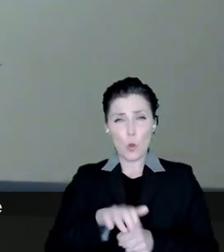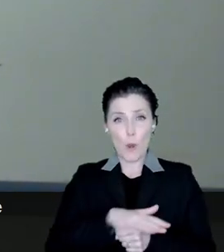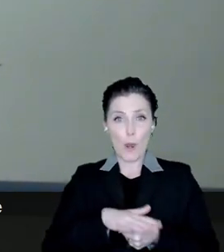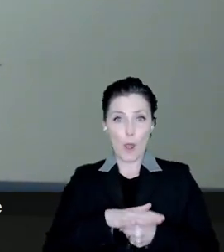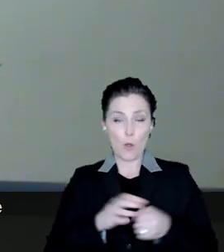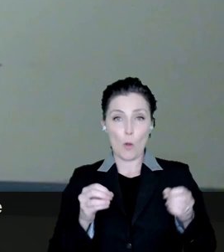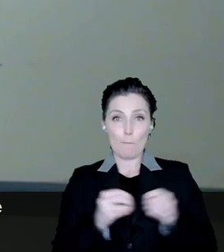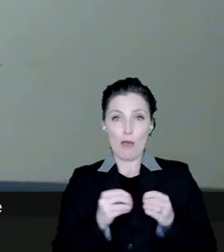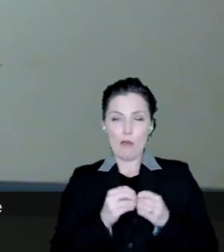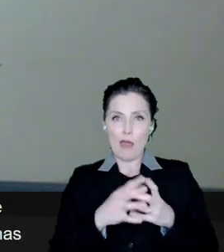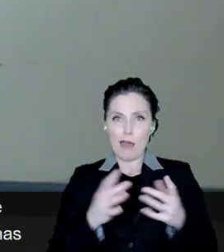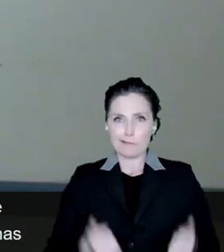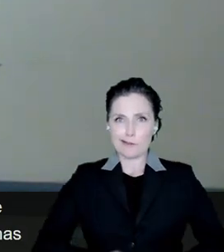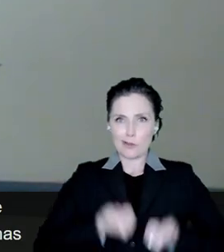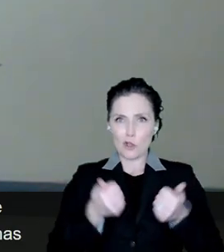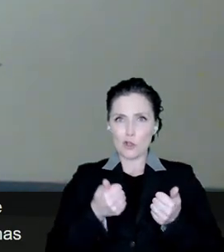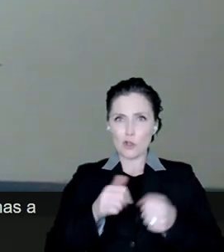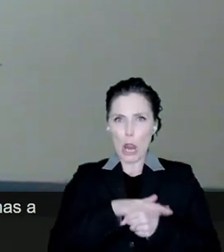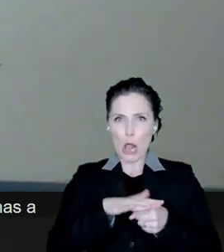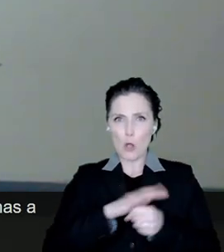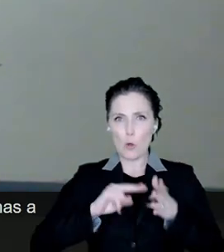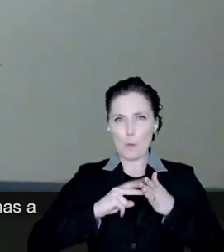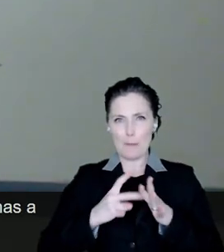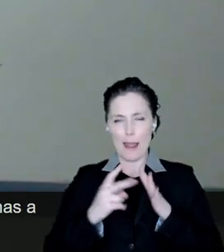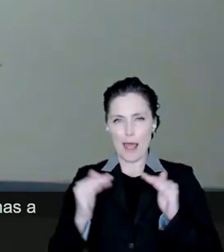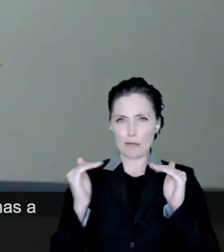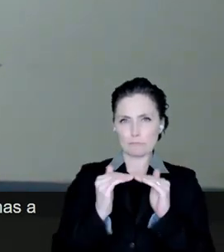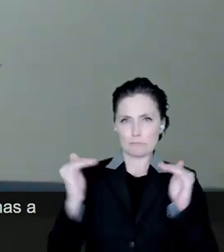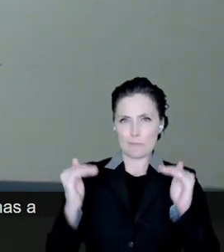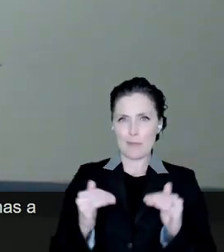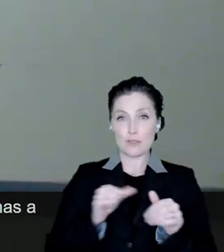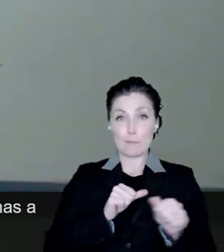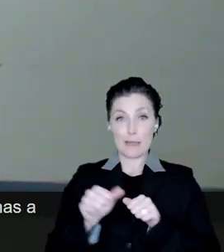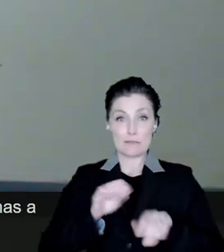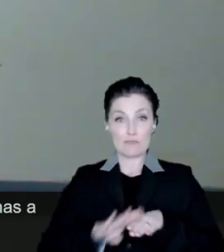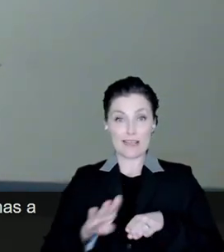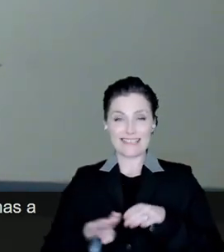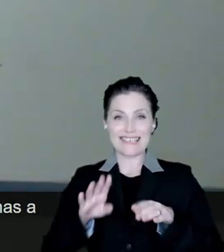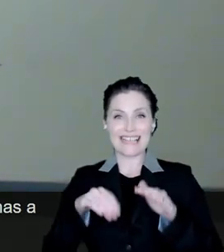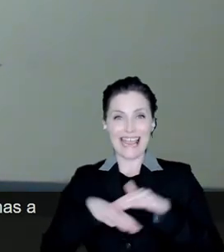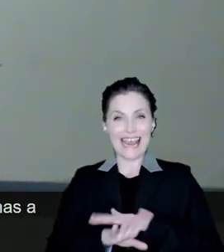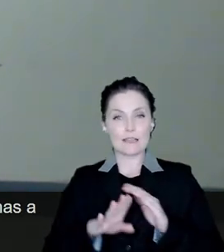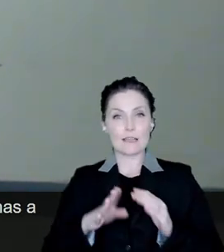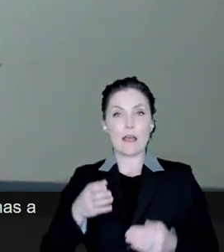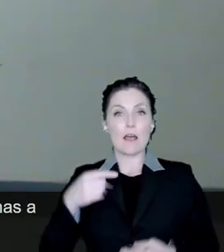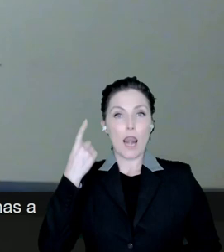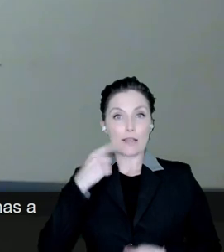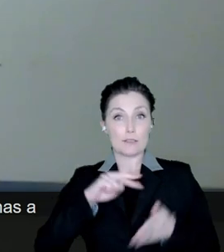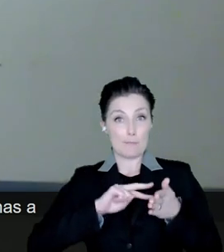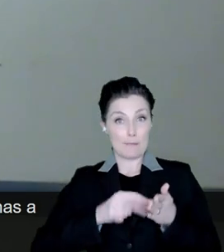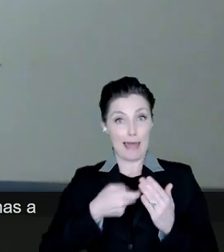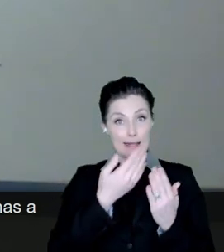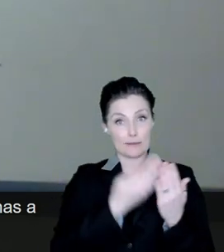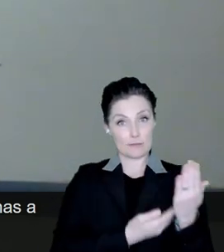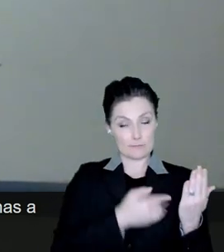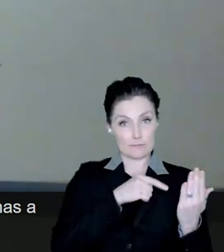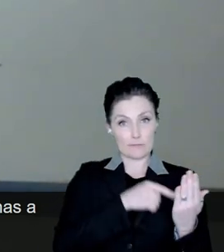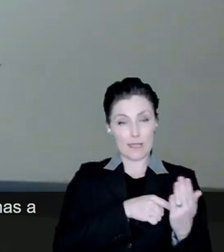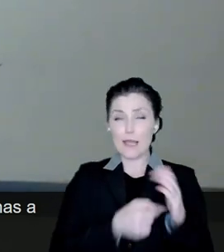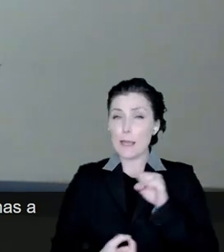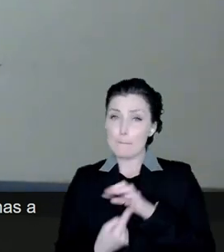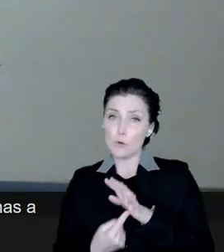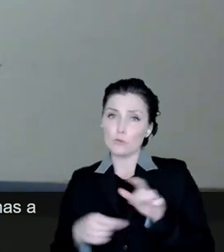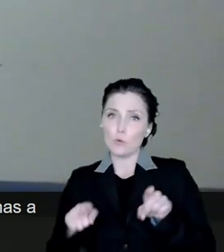really good local plan that is in line with the best practice that's in the London plan. Now, it's really important also if you've got